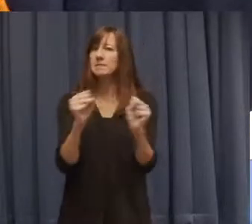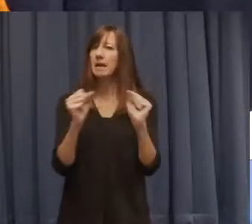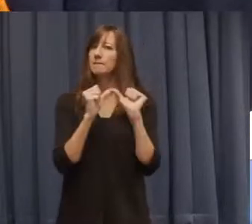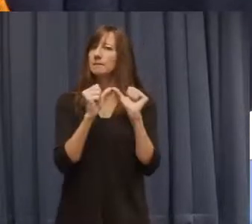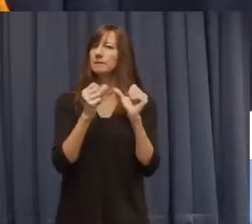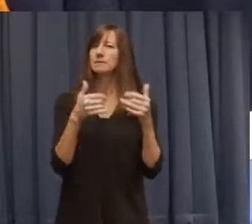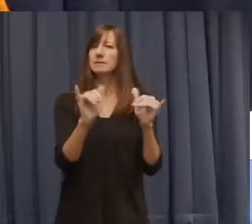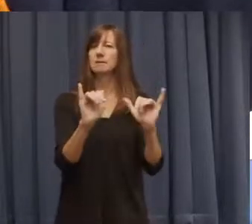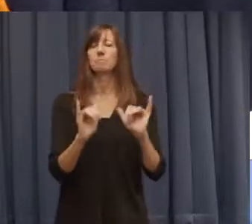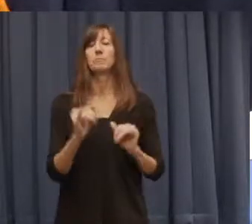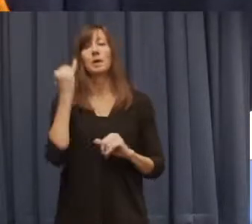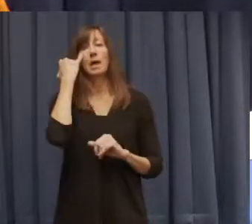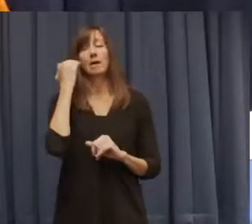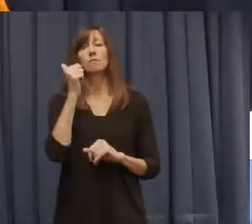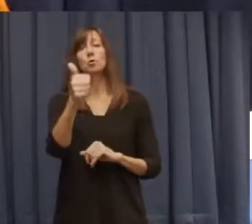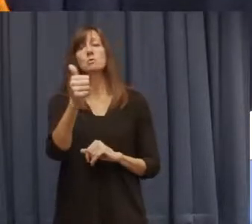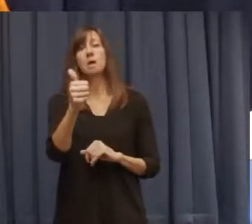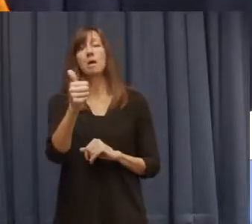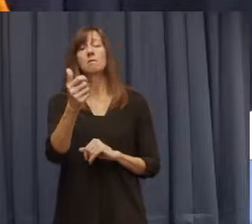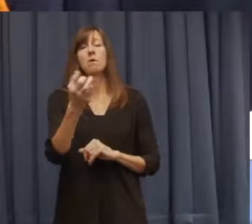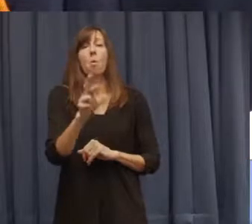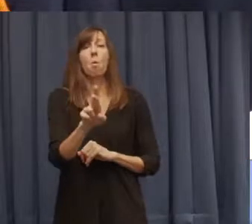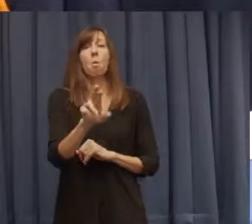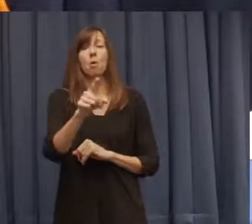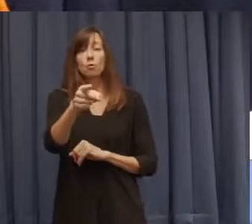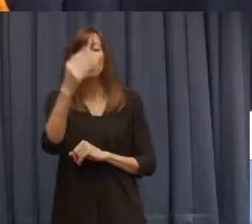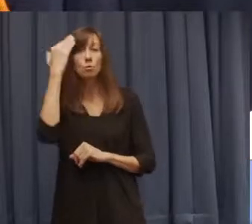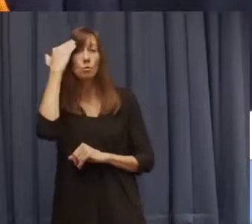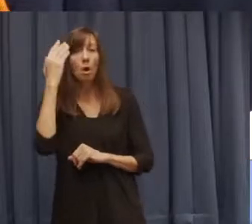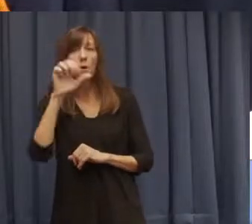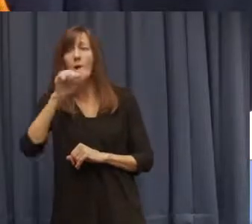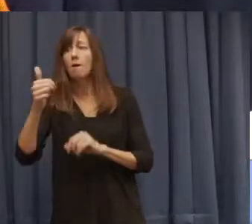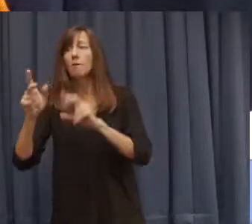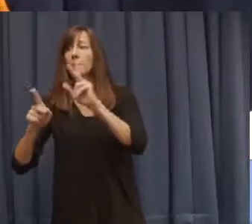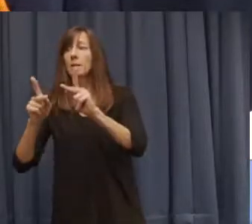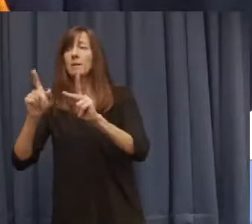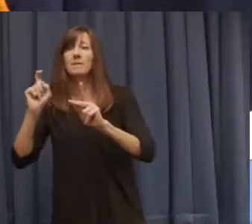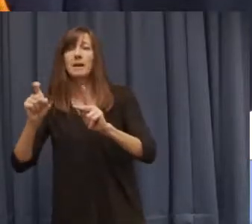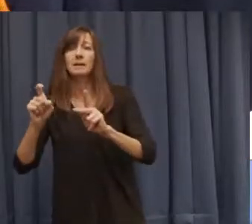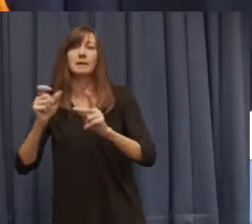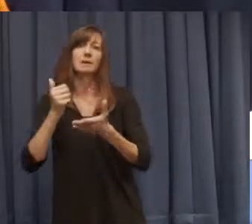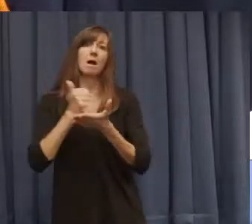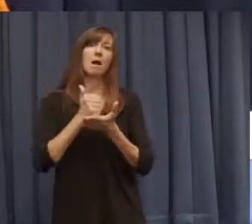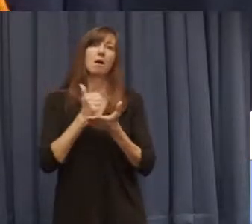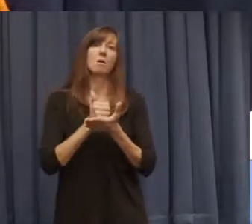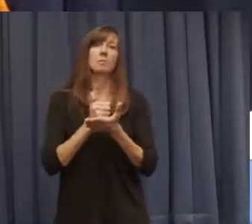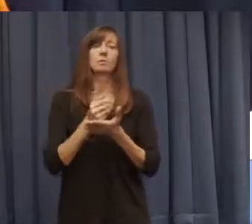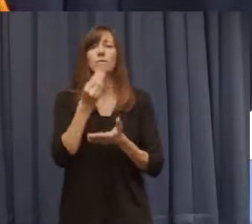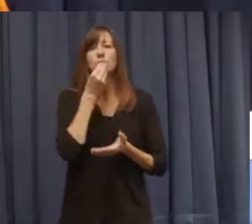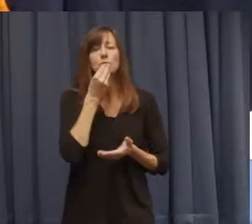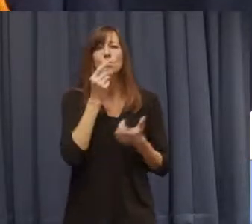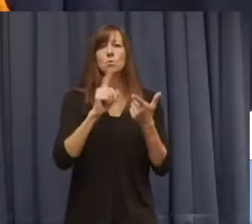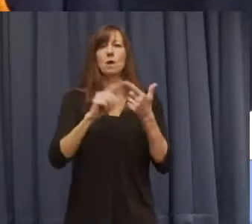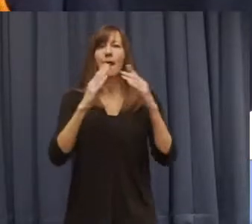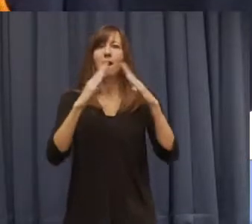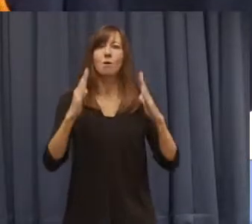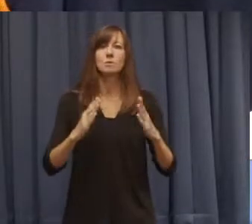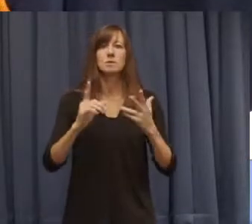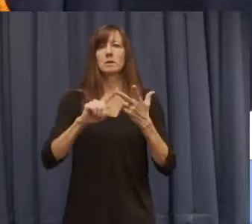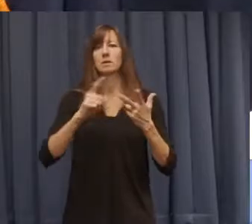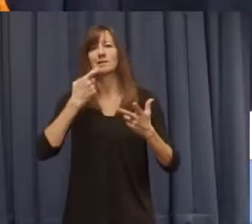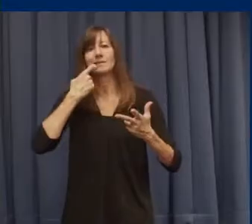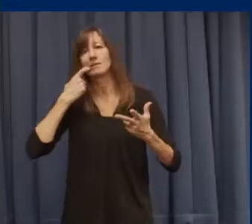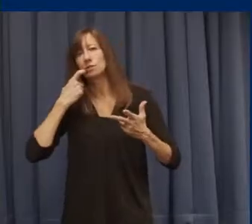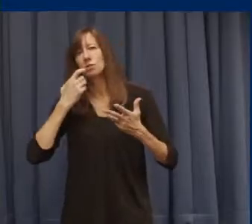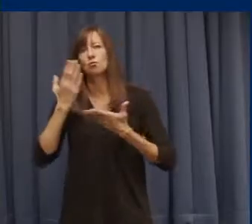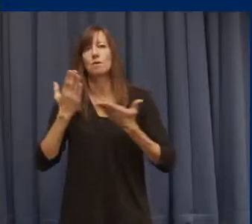know needs help with food, housing, mental health services, addiction services, and anything that you're struggling with,